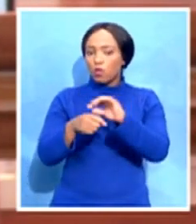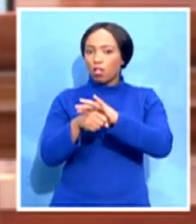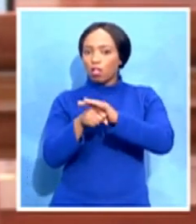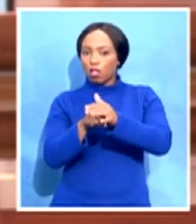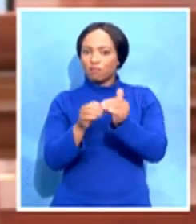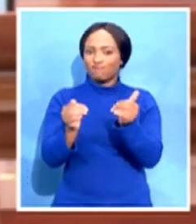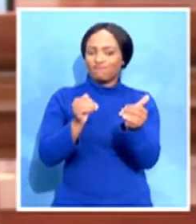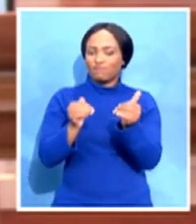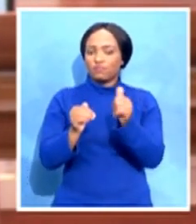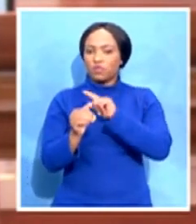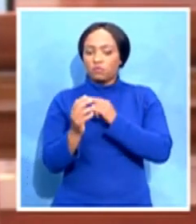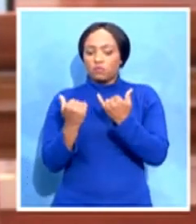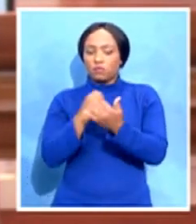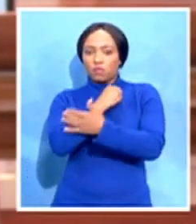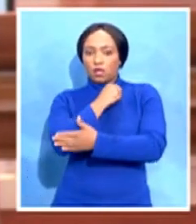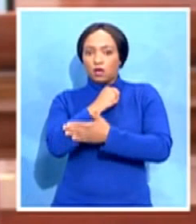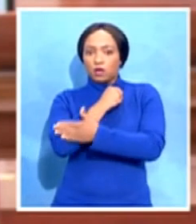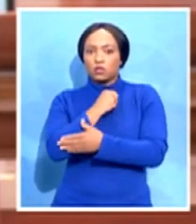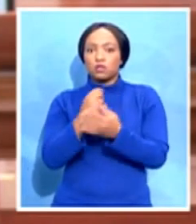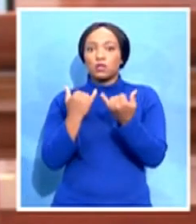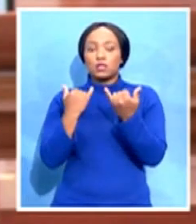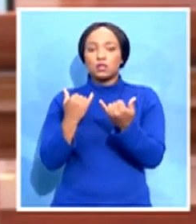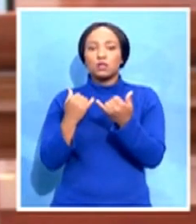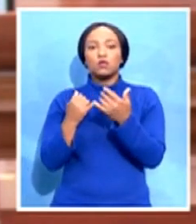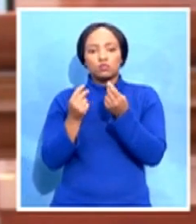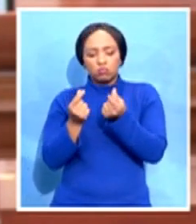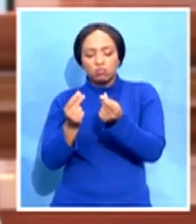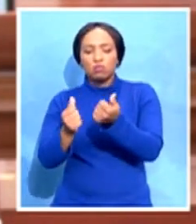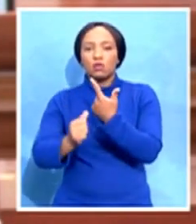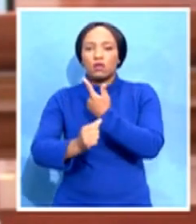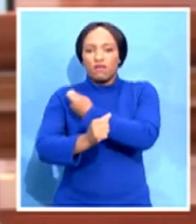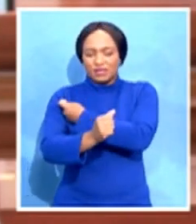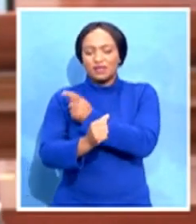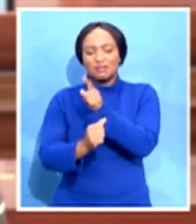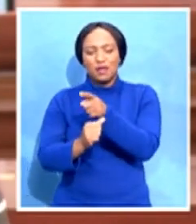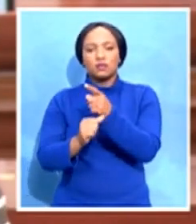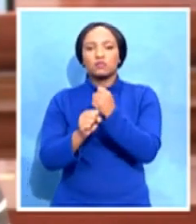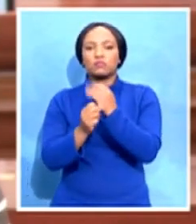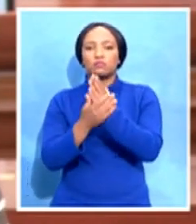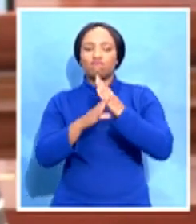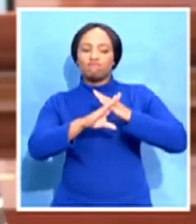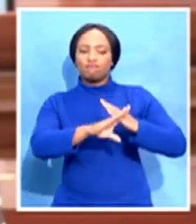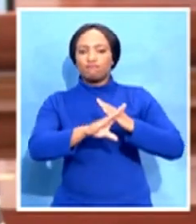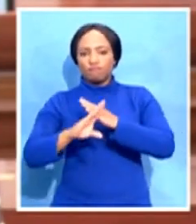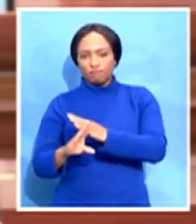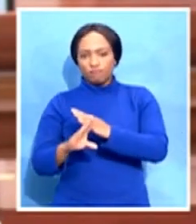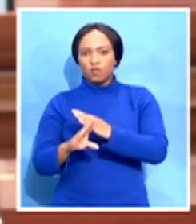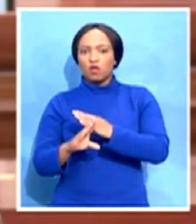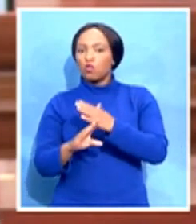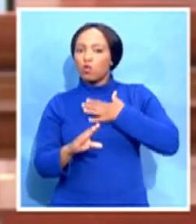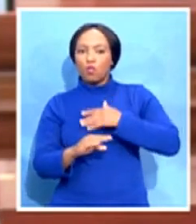the acquisition of vaccines in order to halt a potential third wave. In that